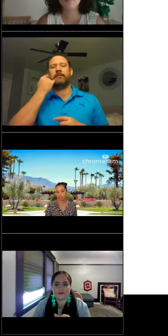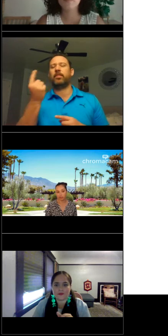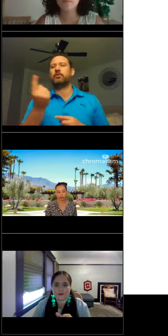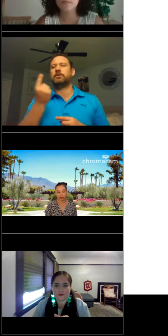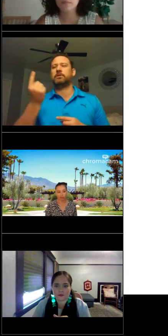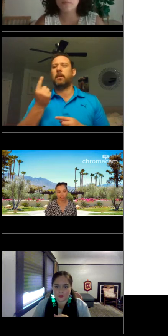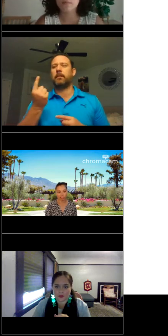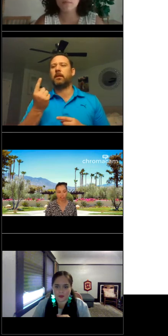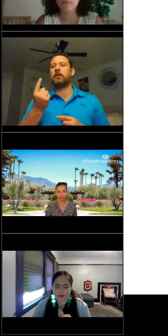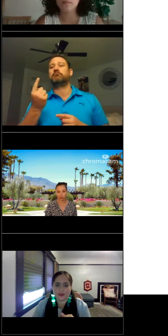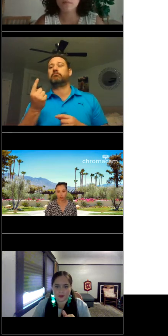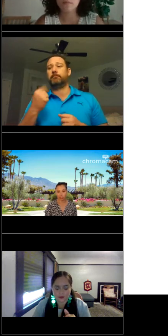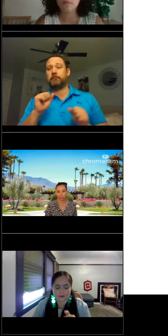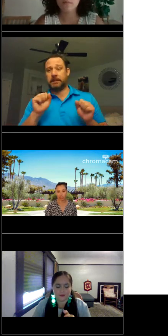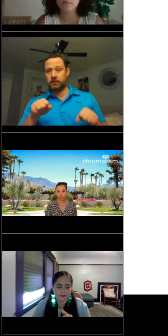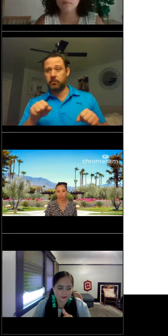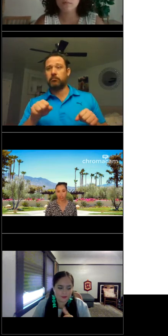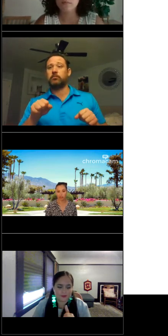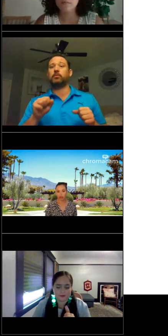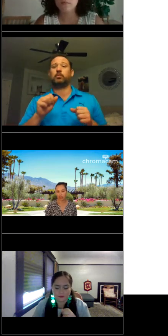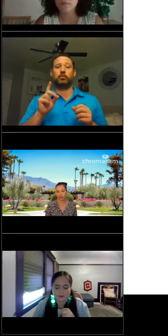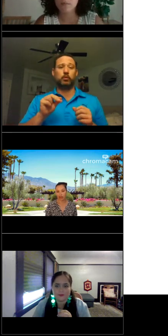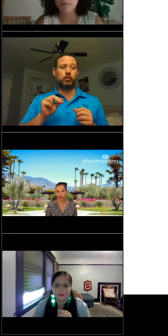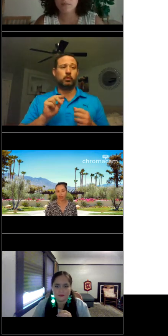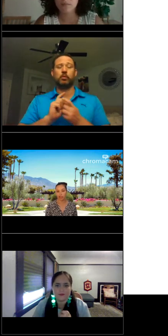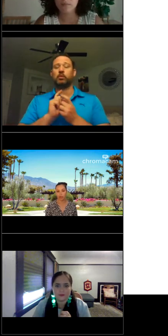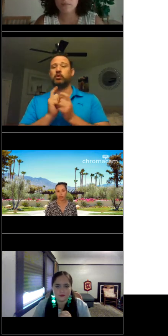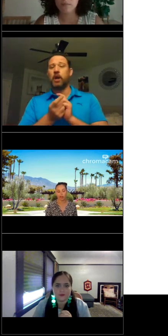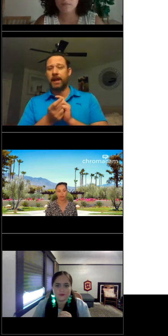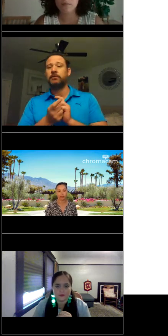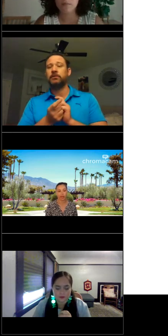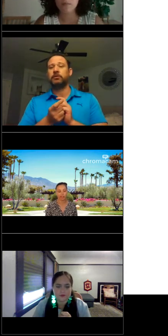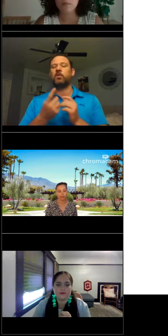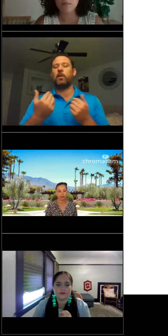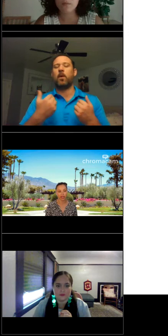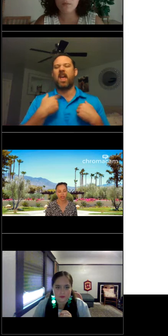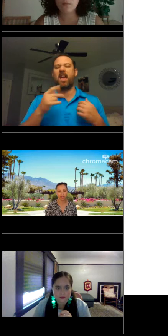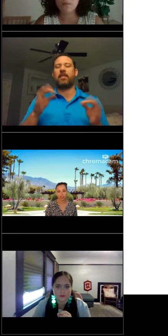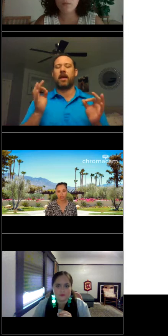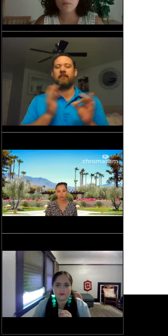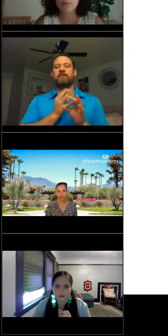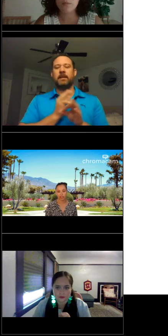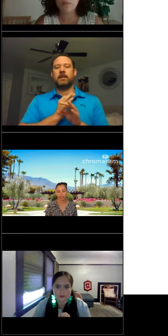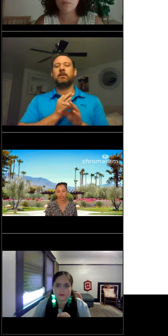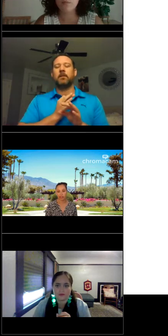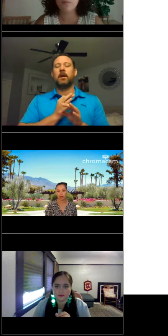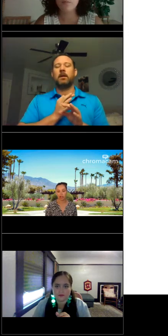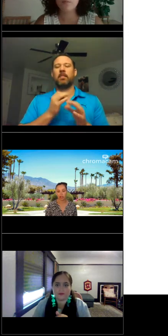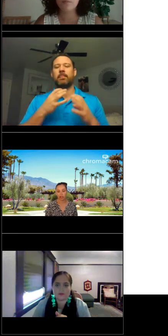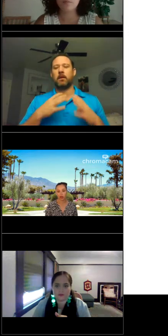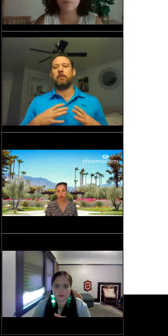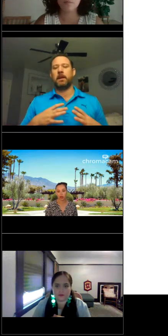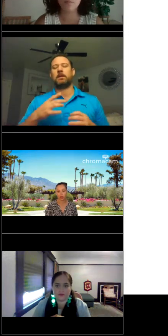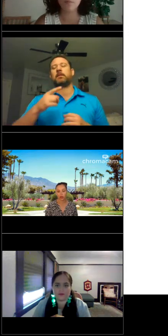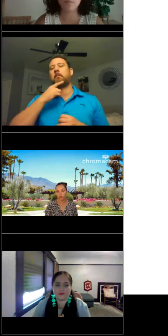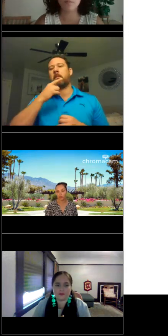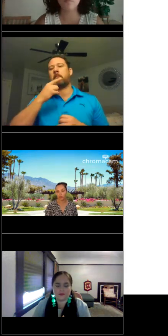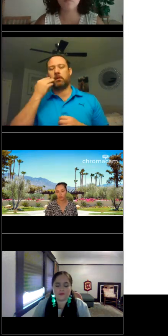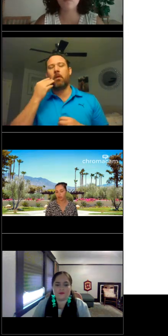isn't feasible for us to do or to change, that we want to have that two-way feedback to let the committee and let the public